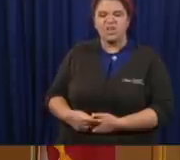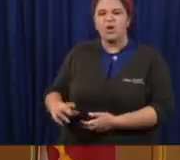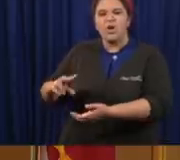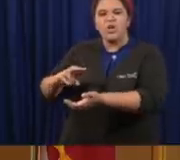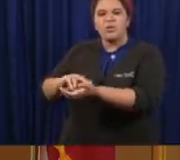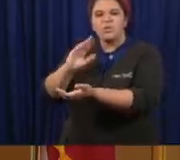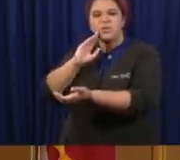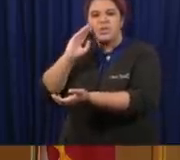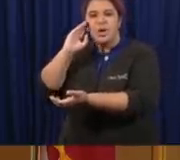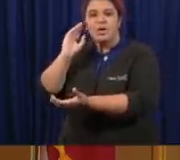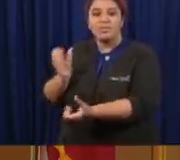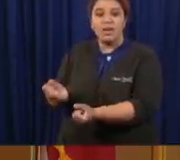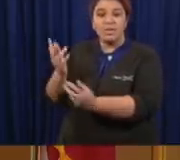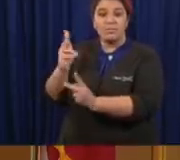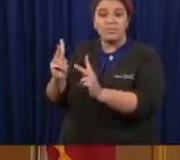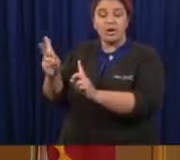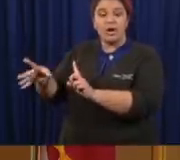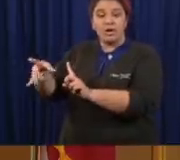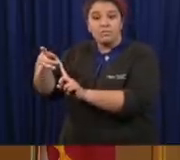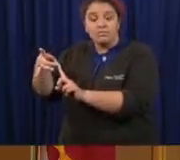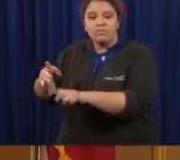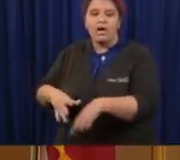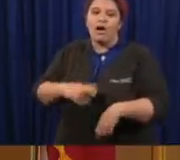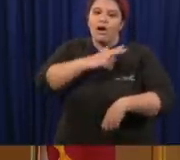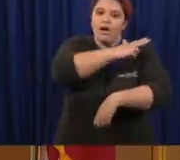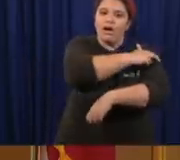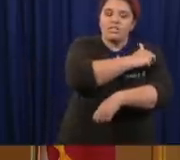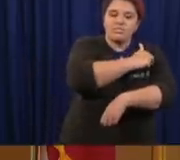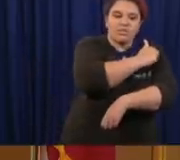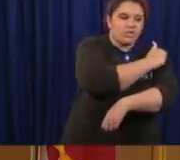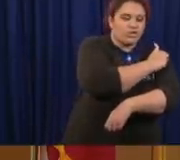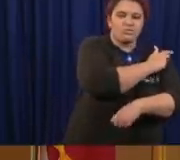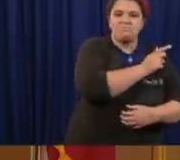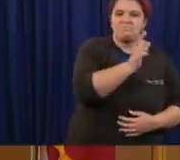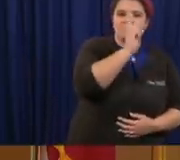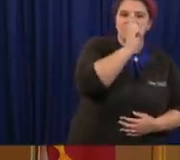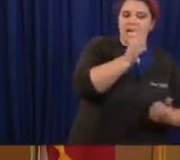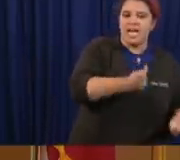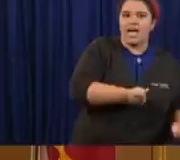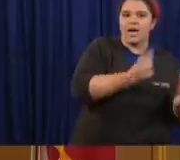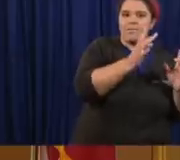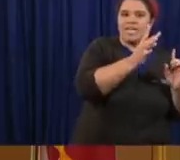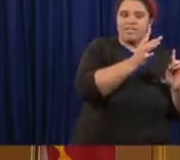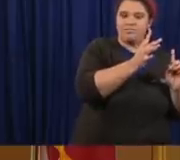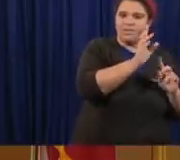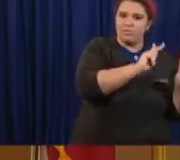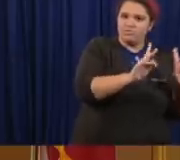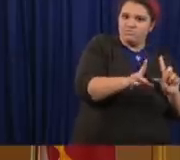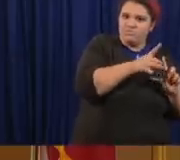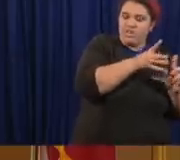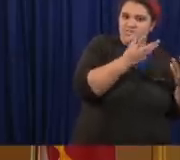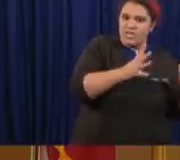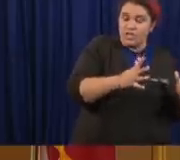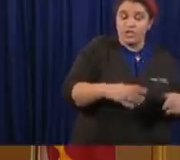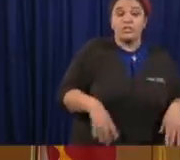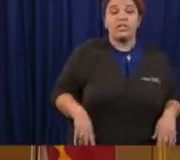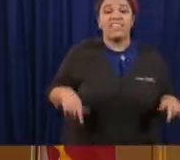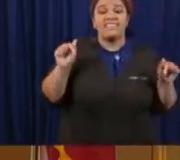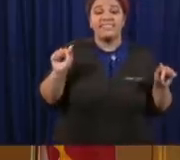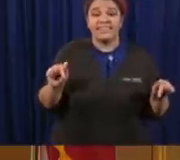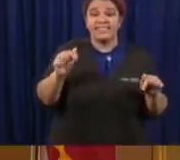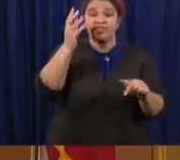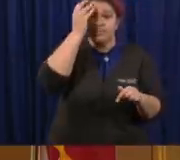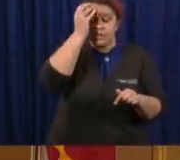disclosing information on hospital staff illnesses. That's not being fully transparent. This information can legally be released